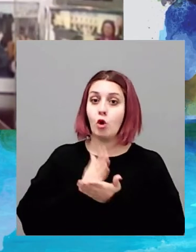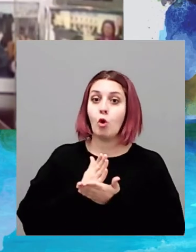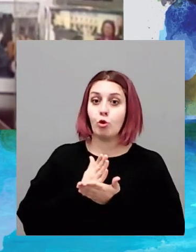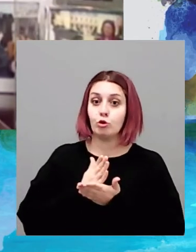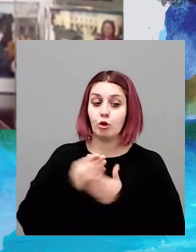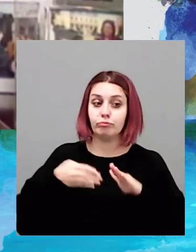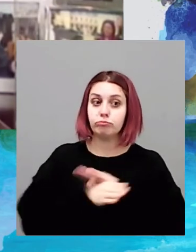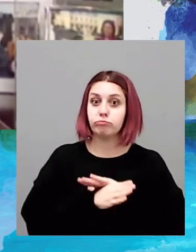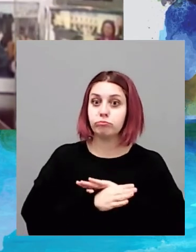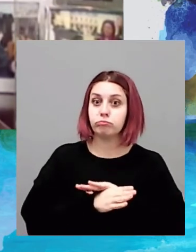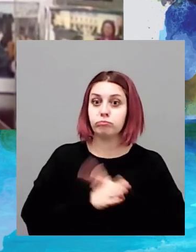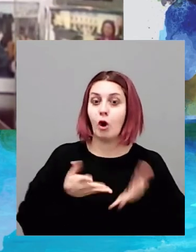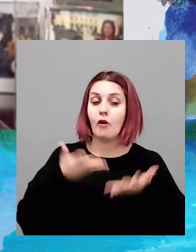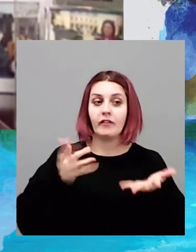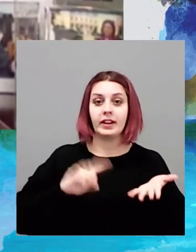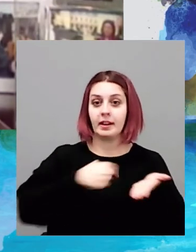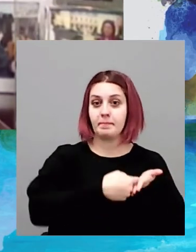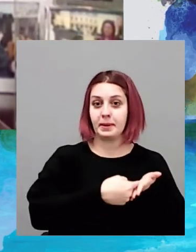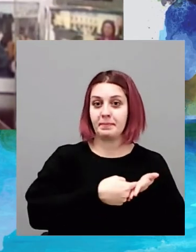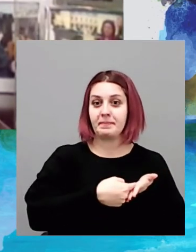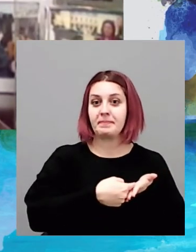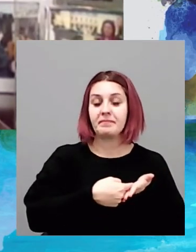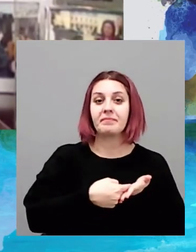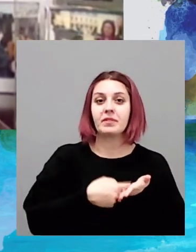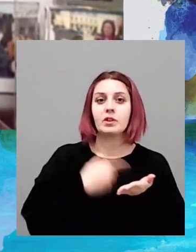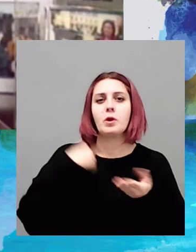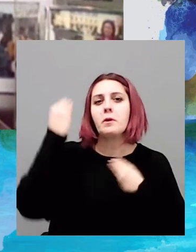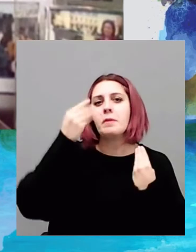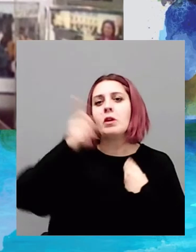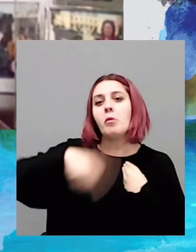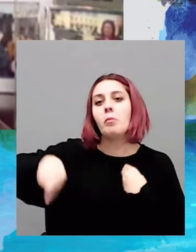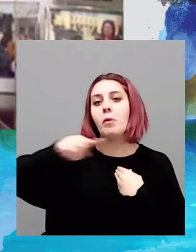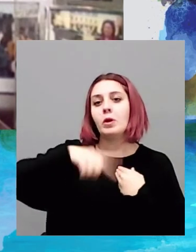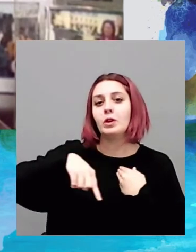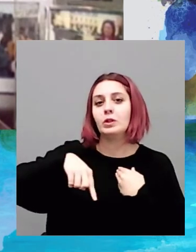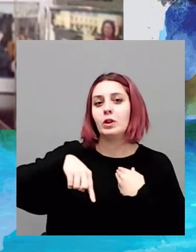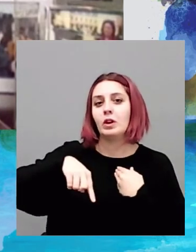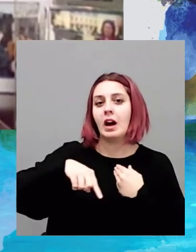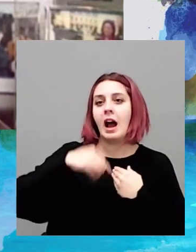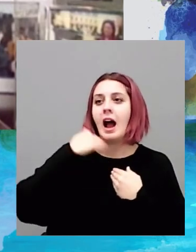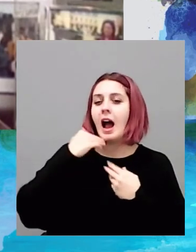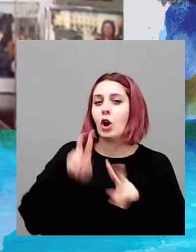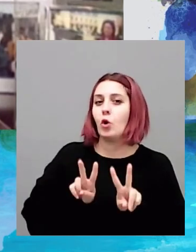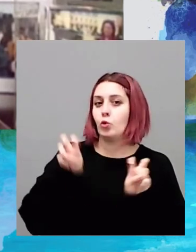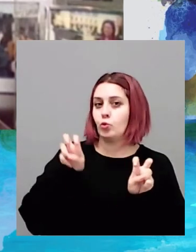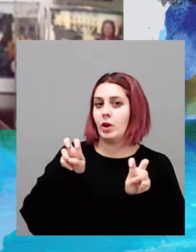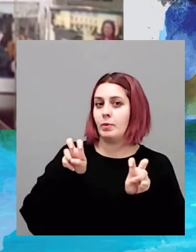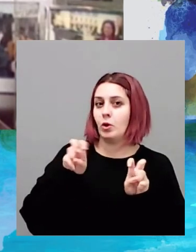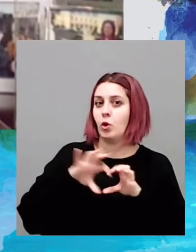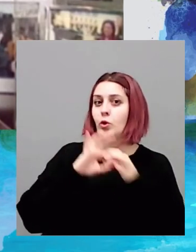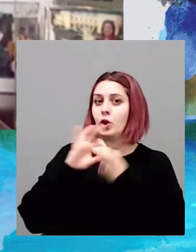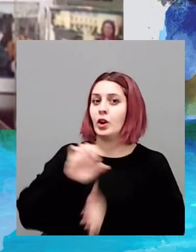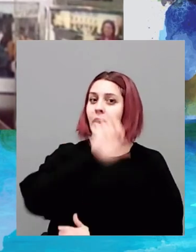activity, all of this MOOC courses, this open training courses.